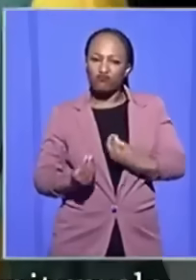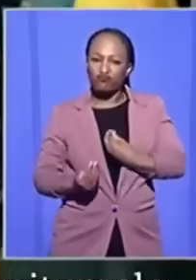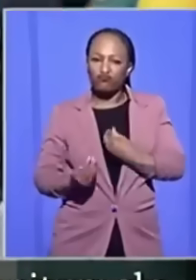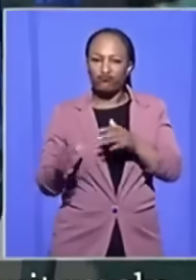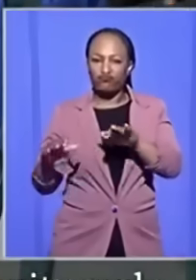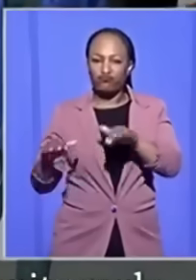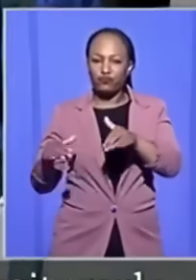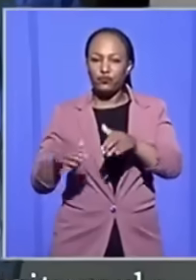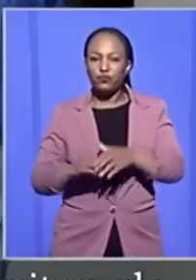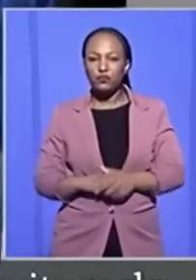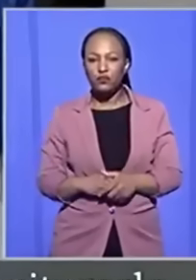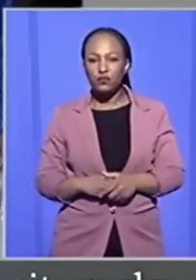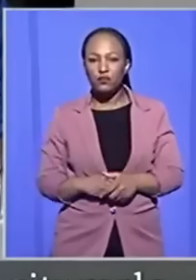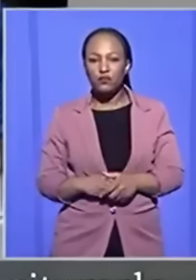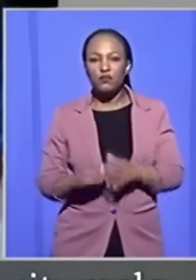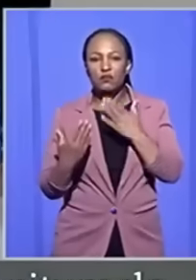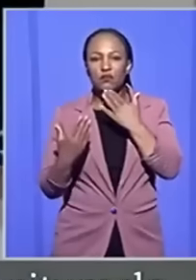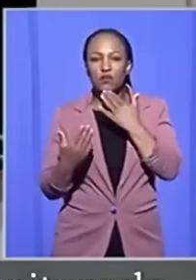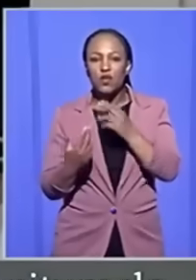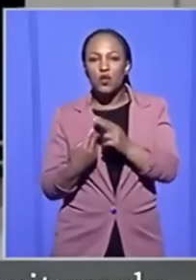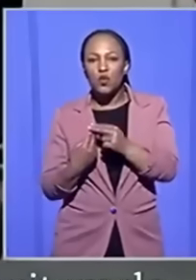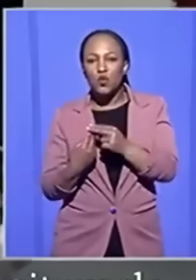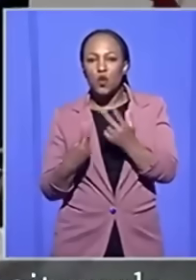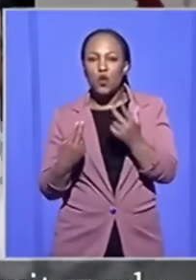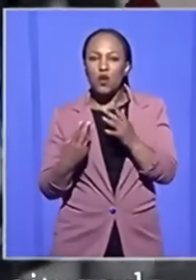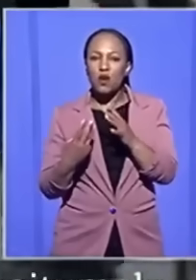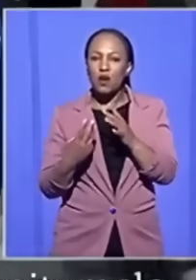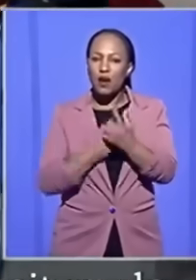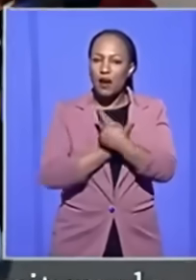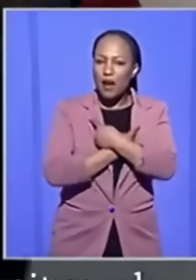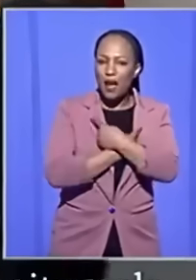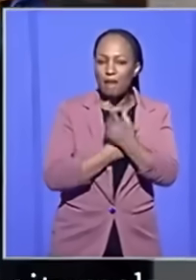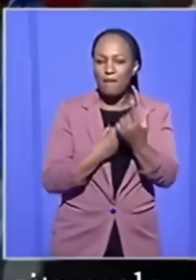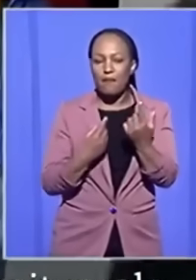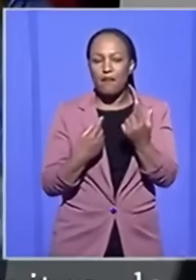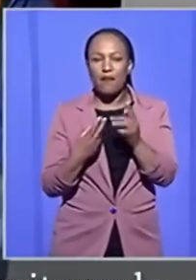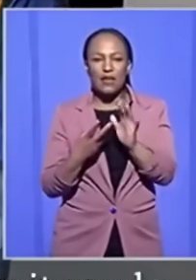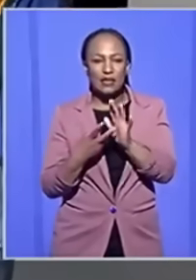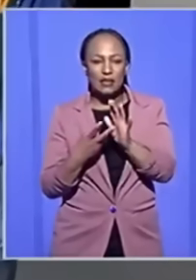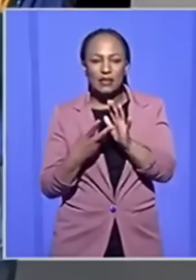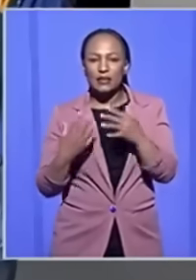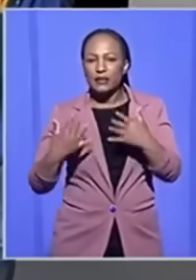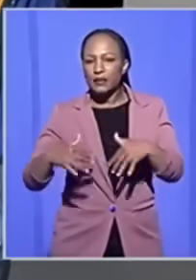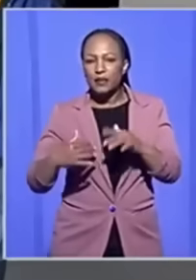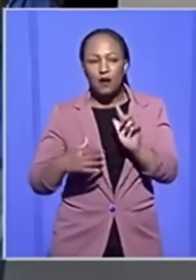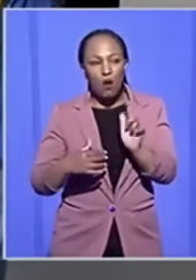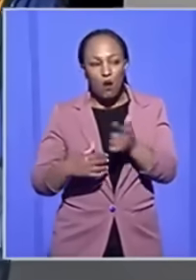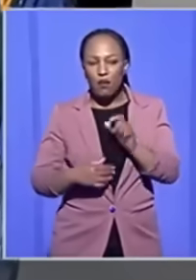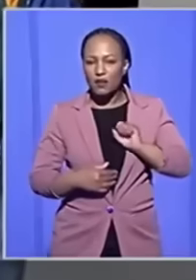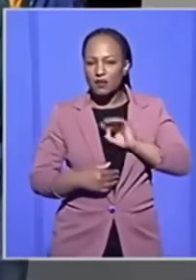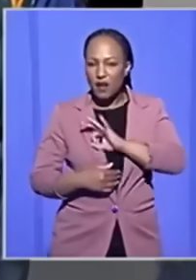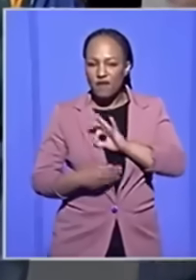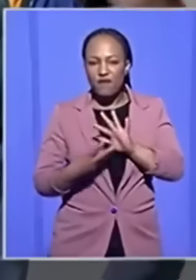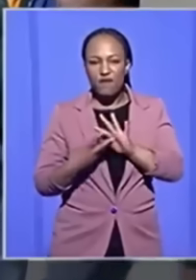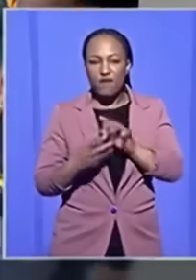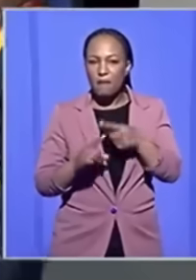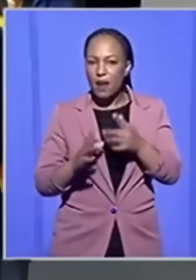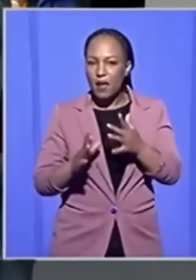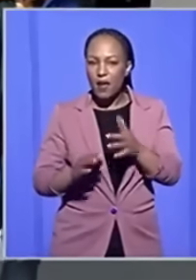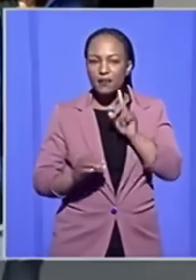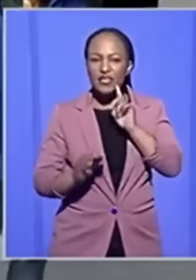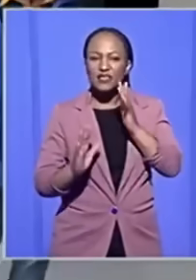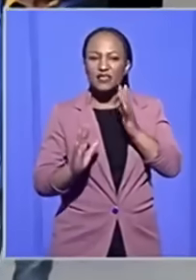the unions, even the clubs who are bringing these guys through, we wouldn't be where we are. So we're just so grateful for all the staff, all the players, all the teachers,